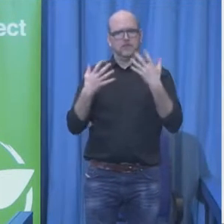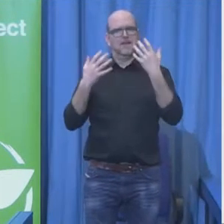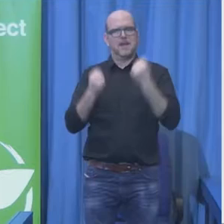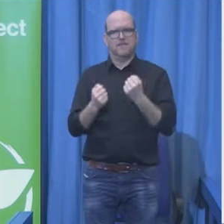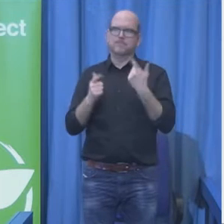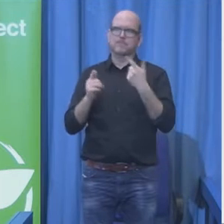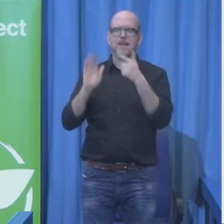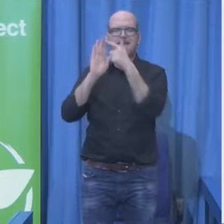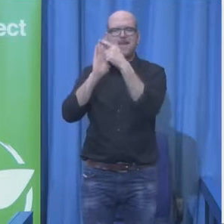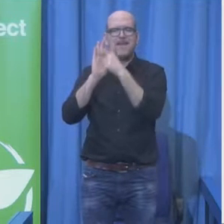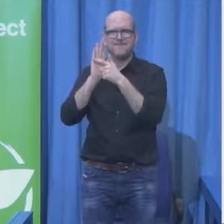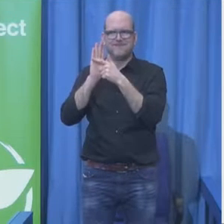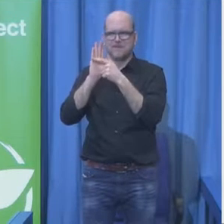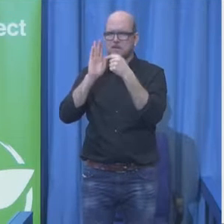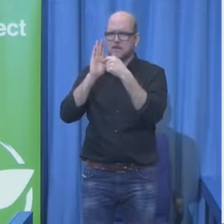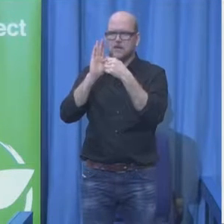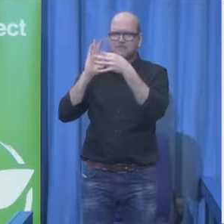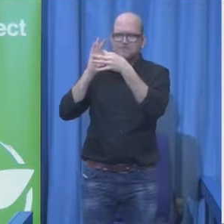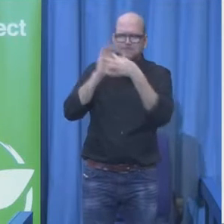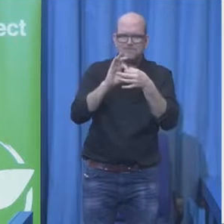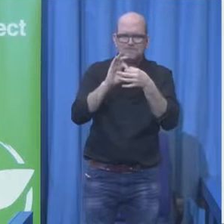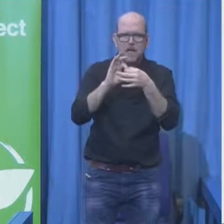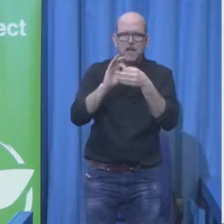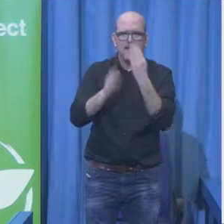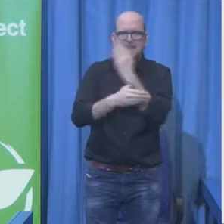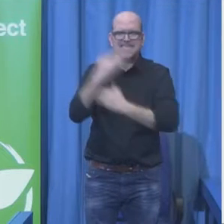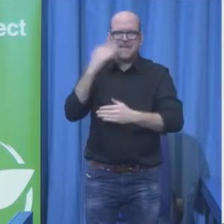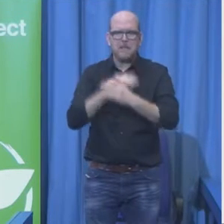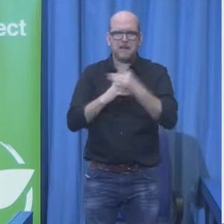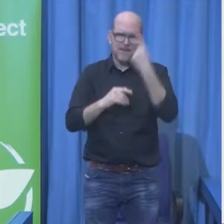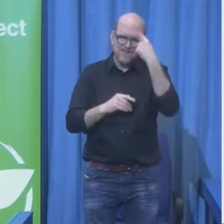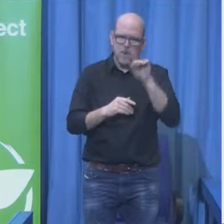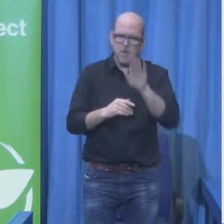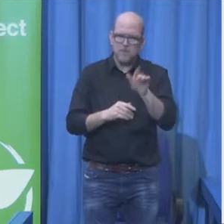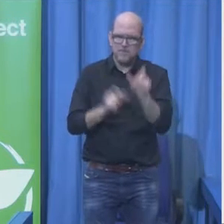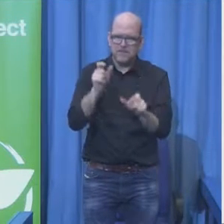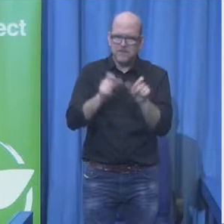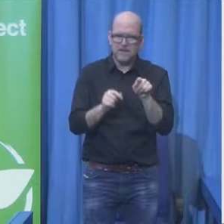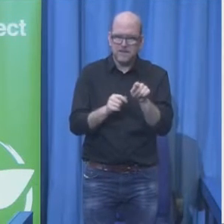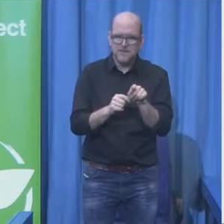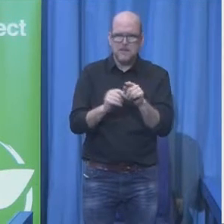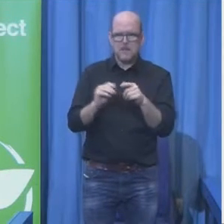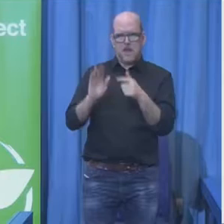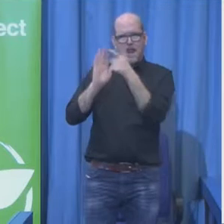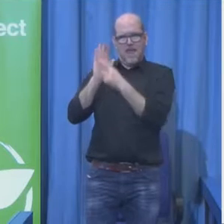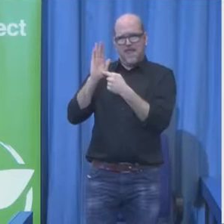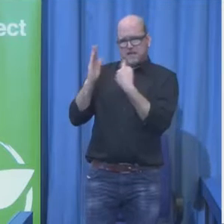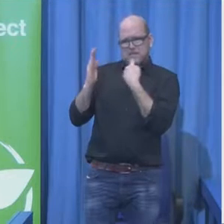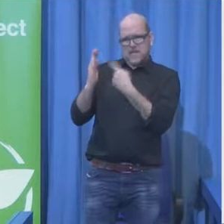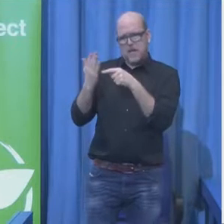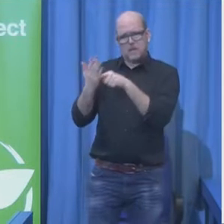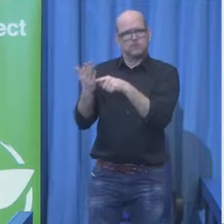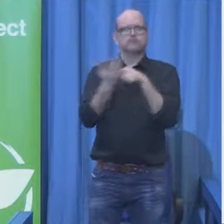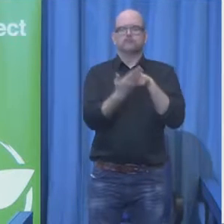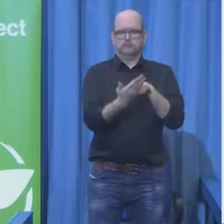we have our present law that still overrides